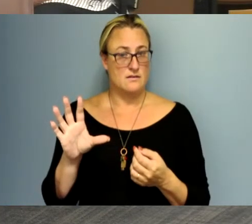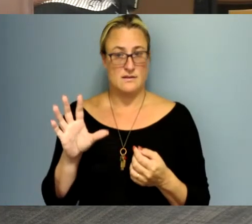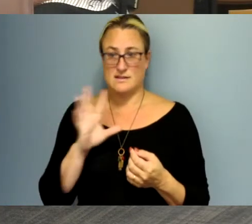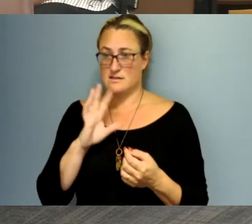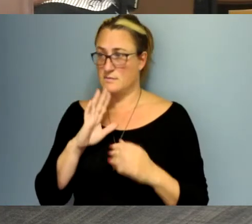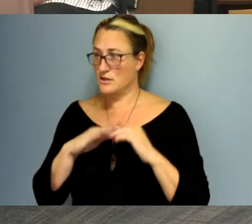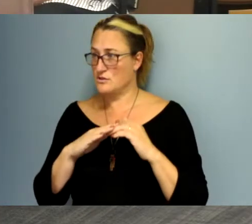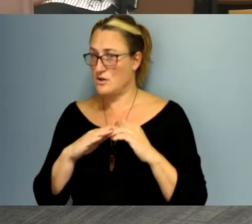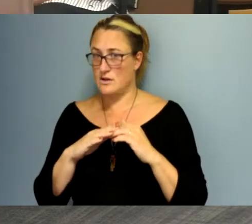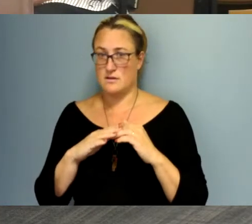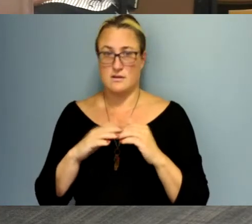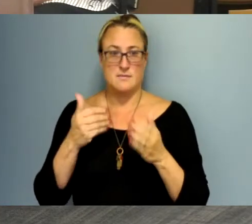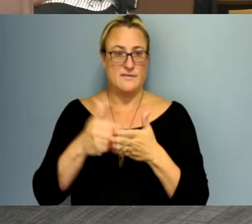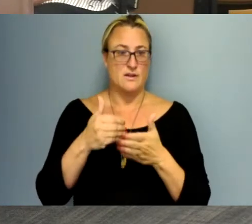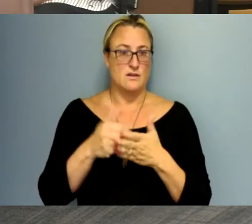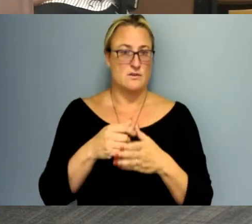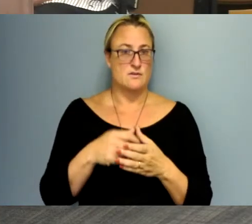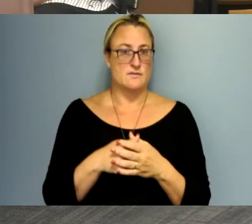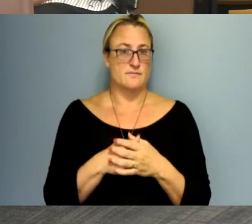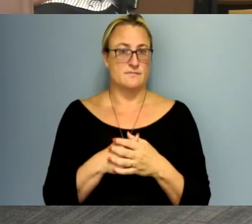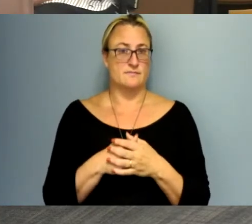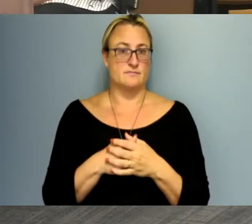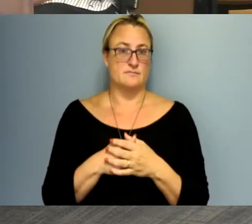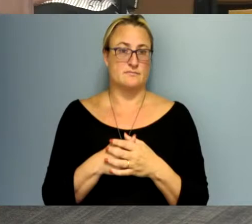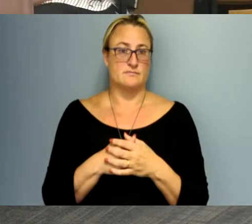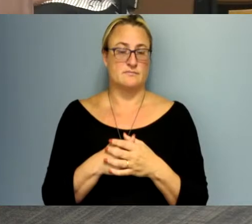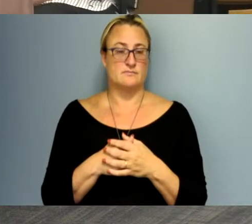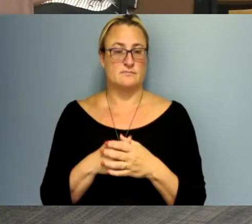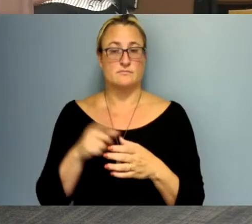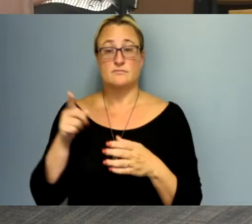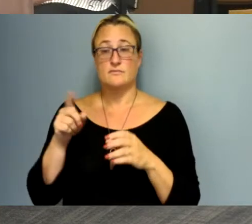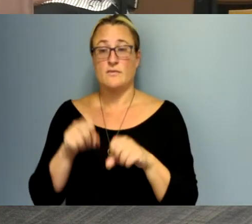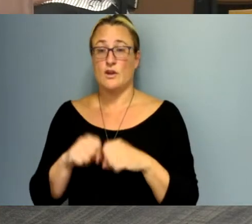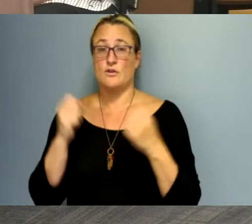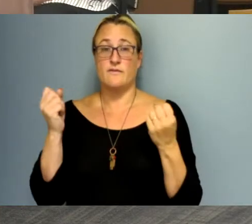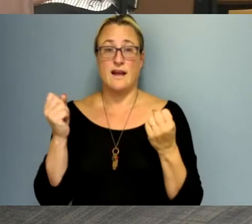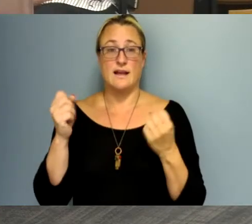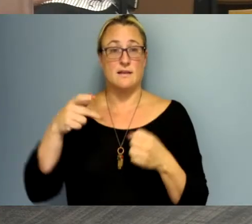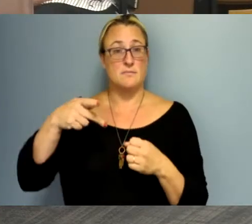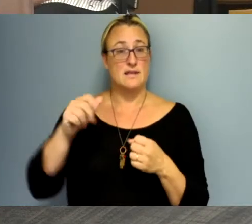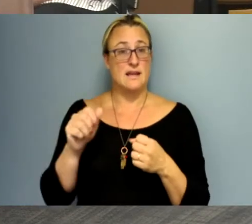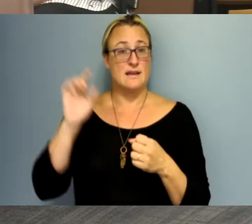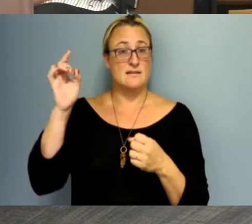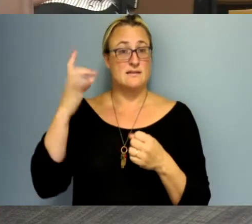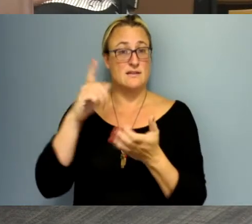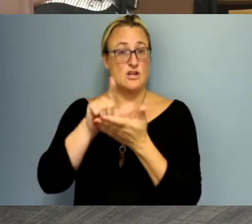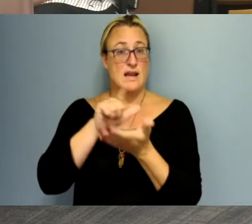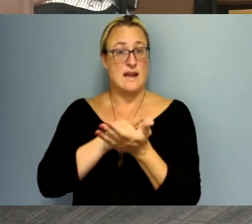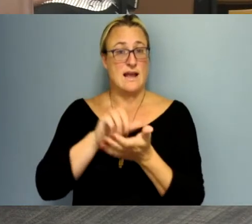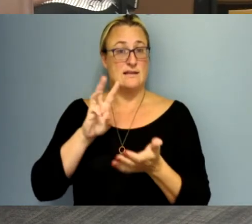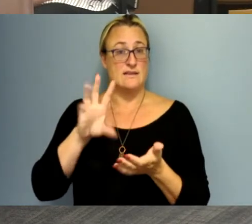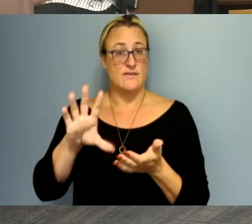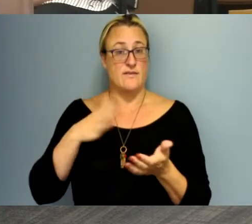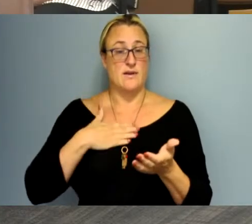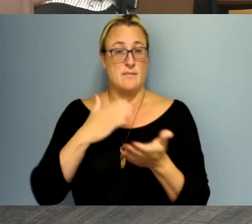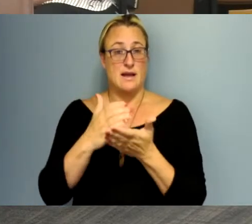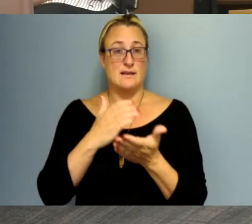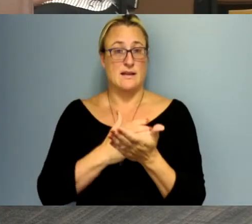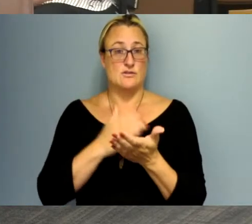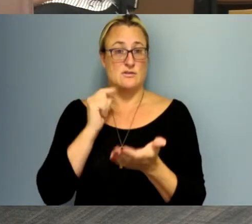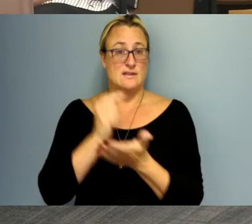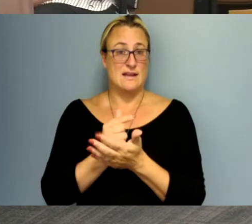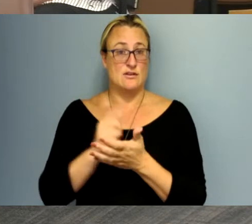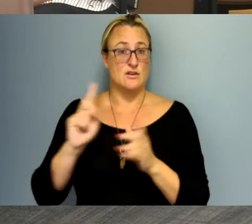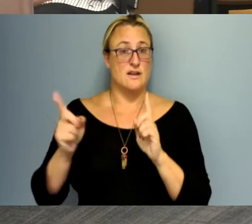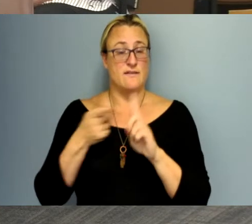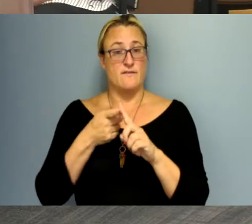Speaker's on. You might have to get closer to it. You violated PA Sunshine Act 65 and my constitutionally guaranteed First